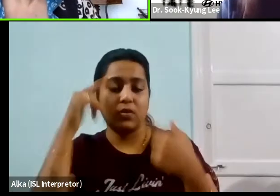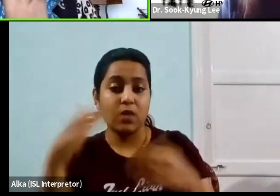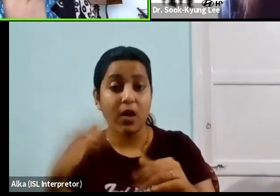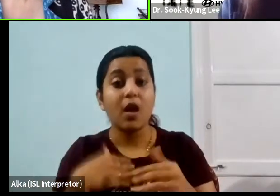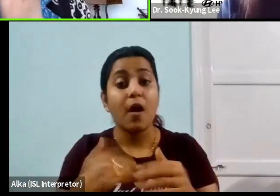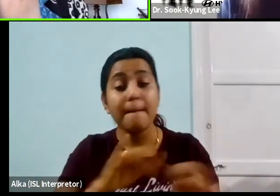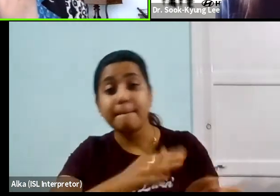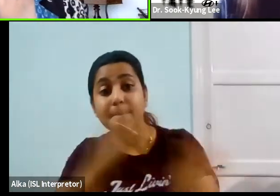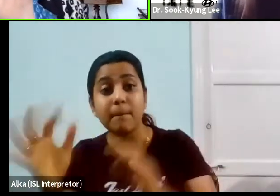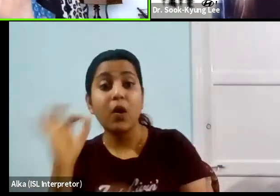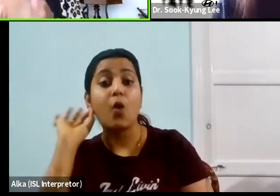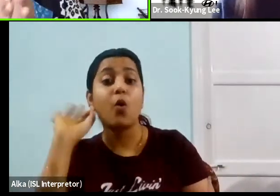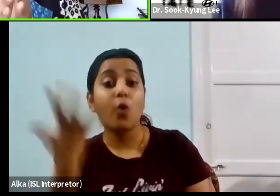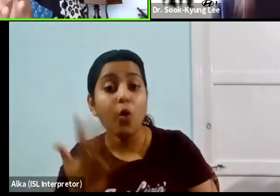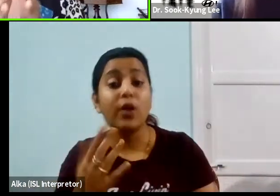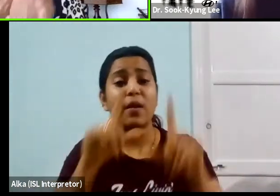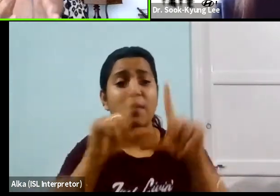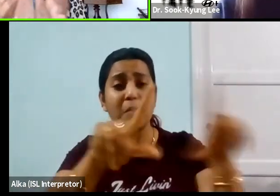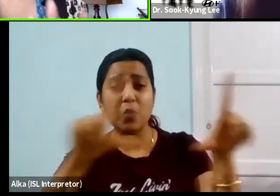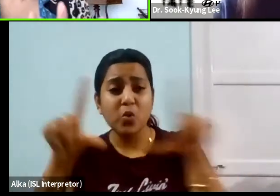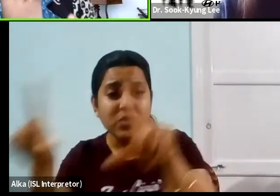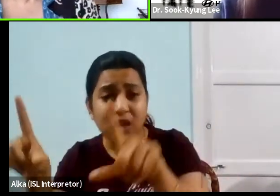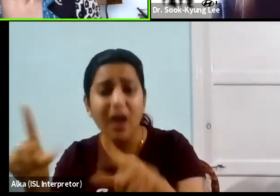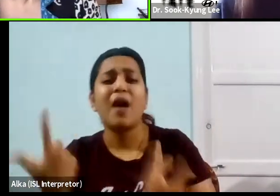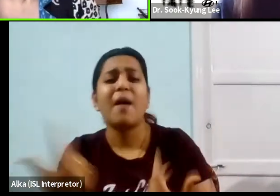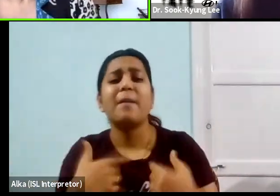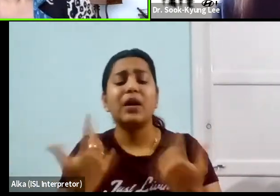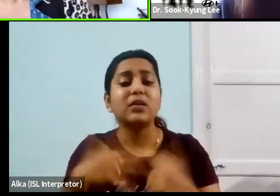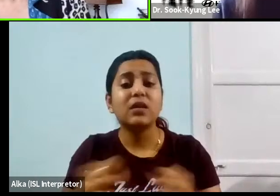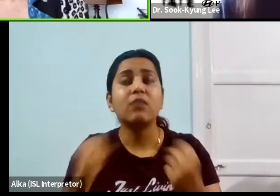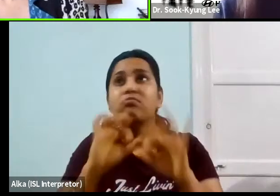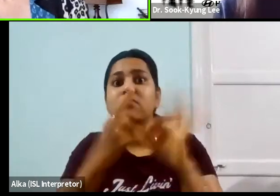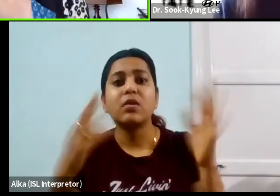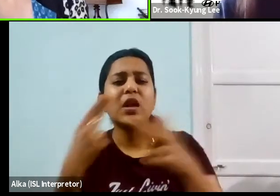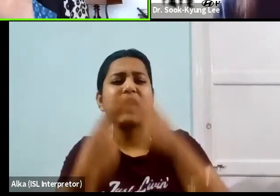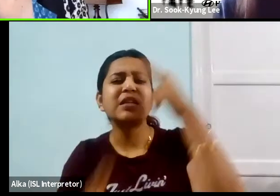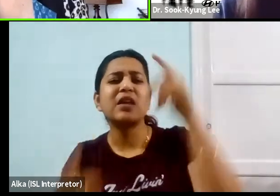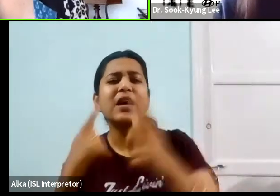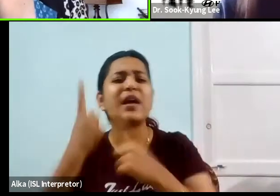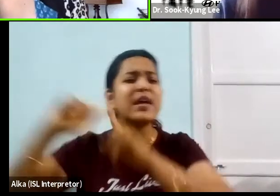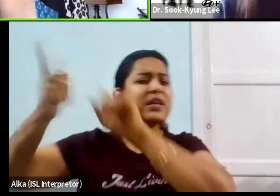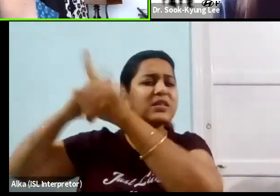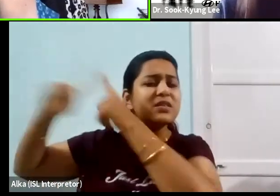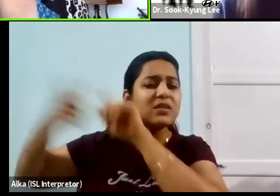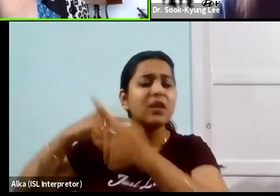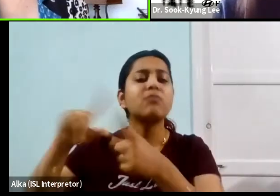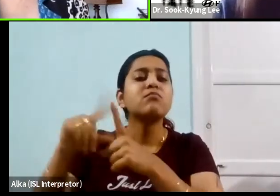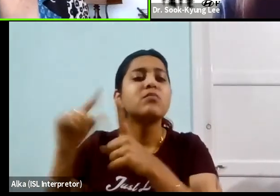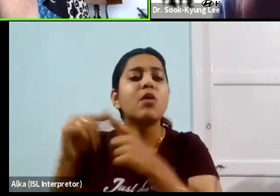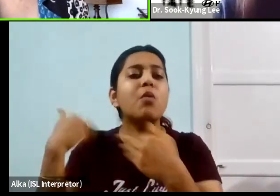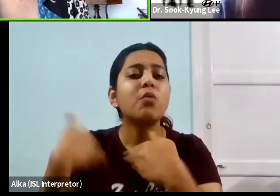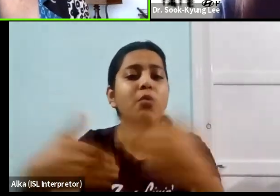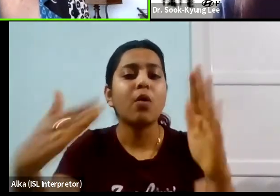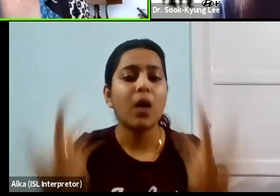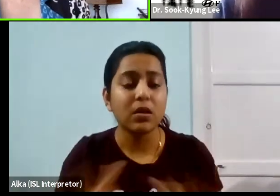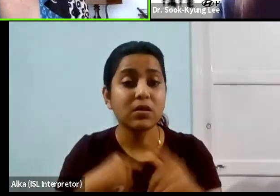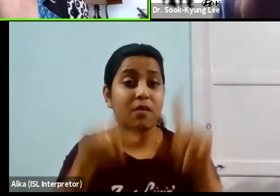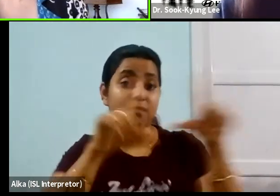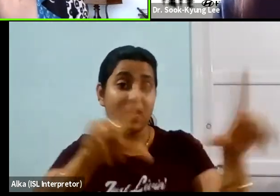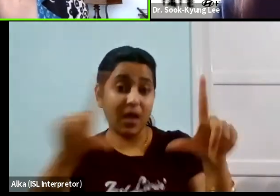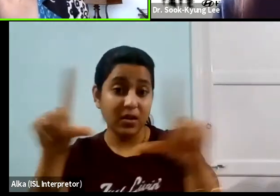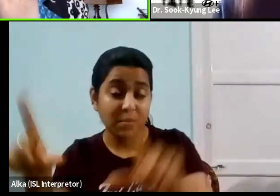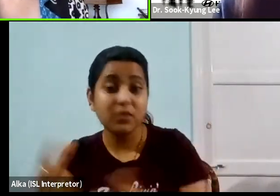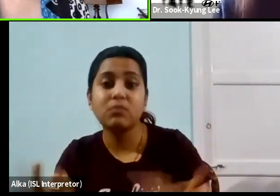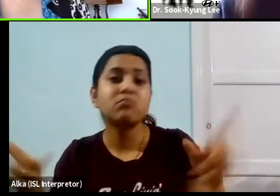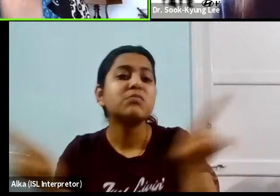Moving from older notions of the museum as the static repositories of history, MAP's own approach to our collections and exhibitions is